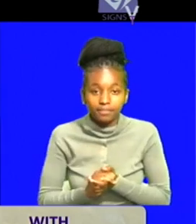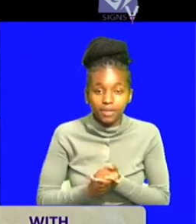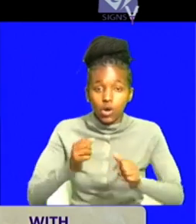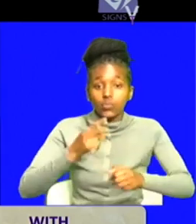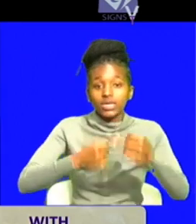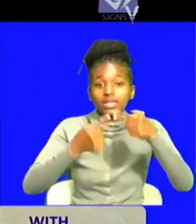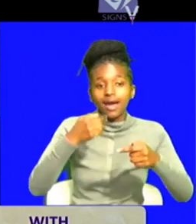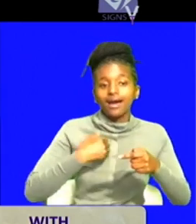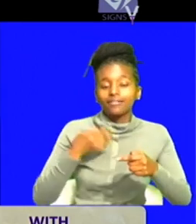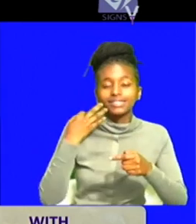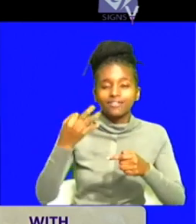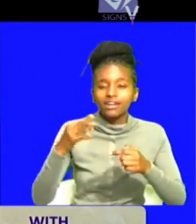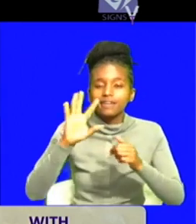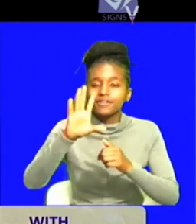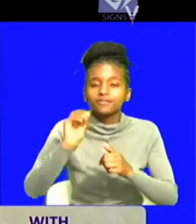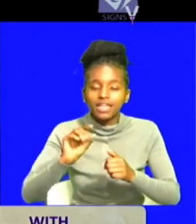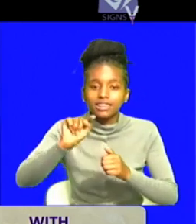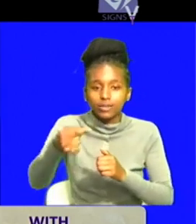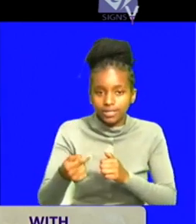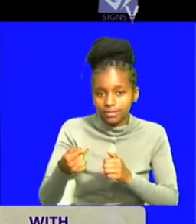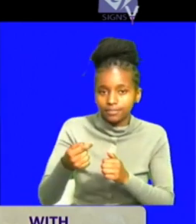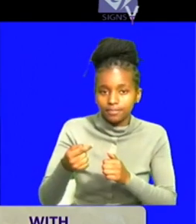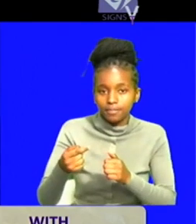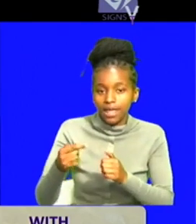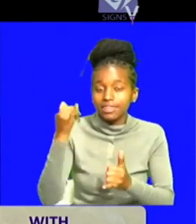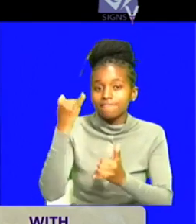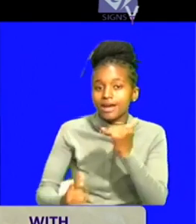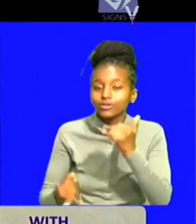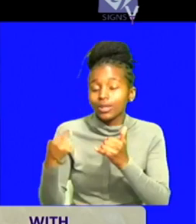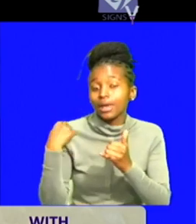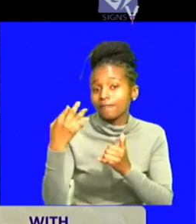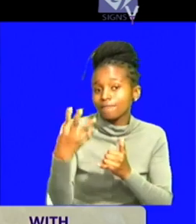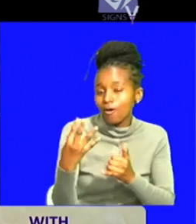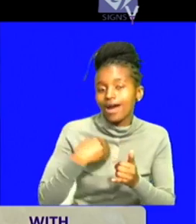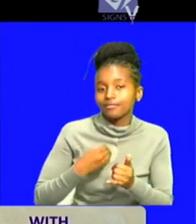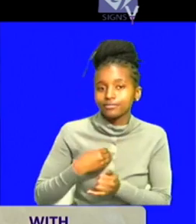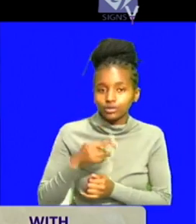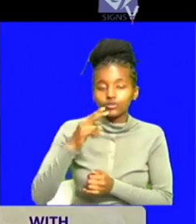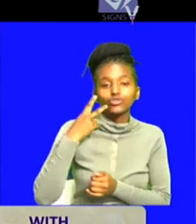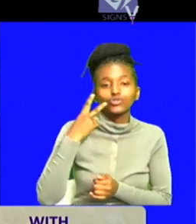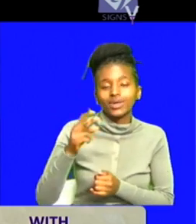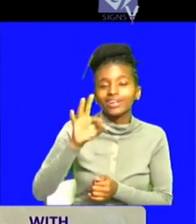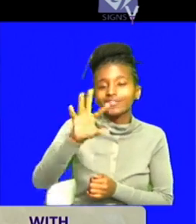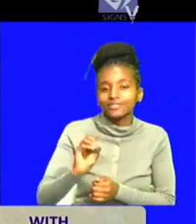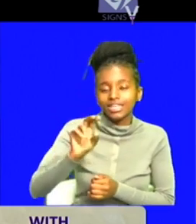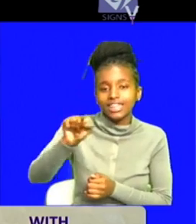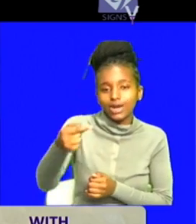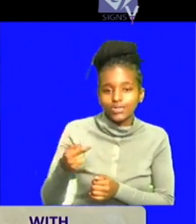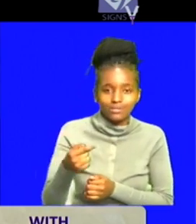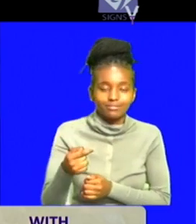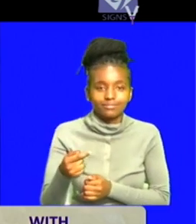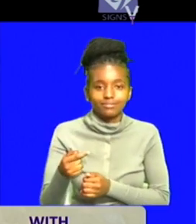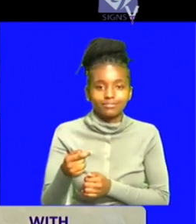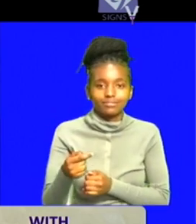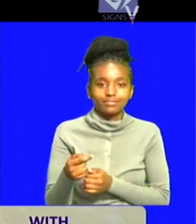away with 750,000 Kenya shillings. Then Mwisho Uyo number 4 attended nyumbani with 250,000 Kenya